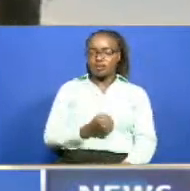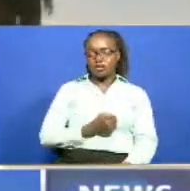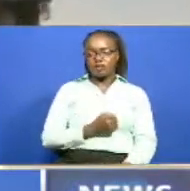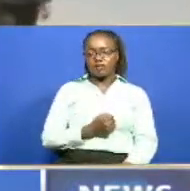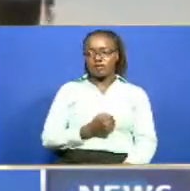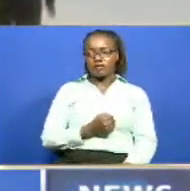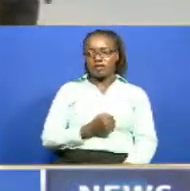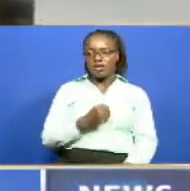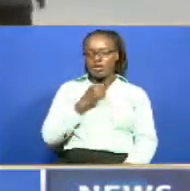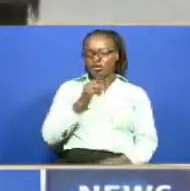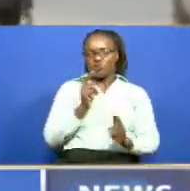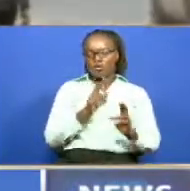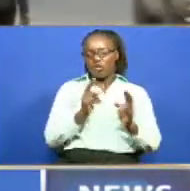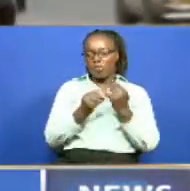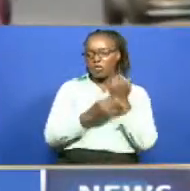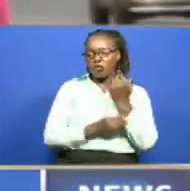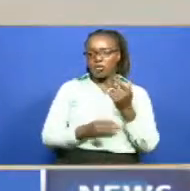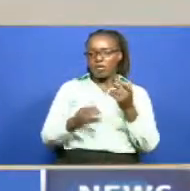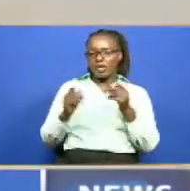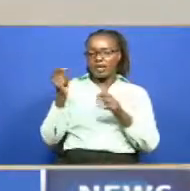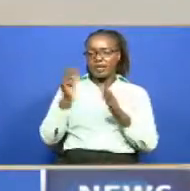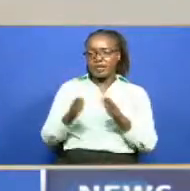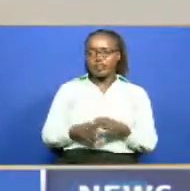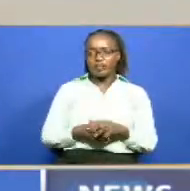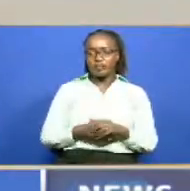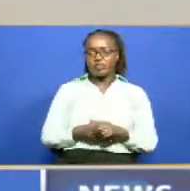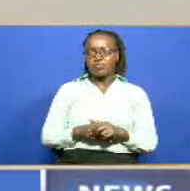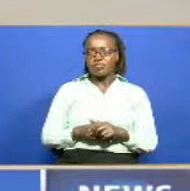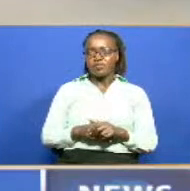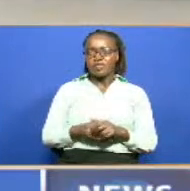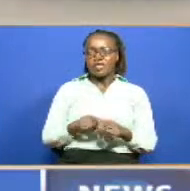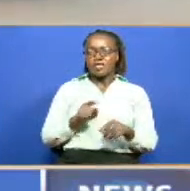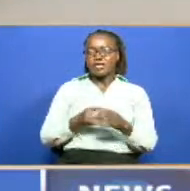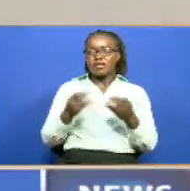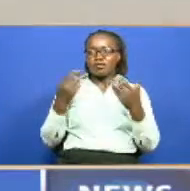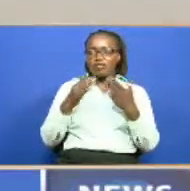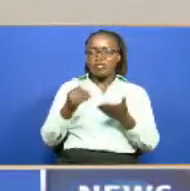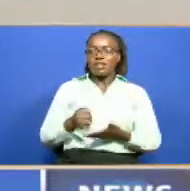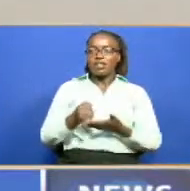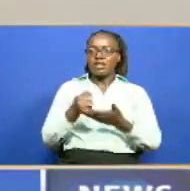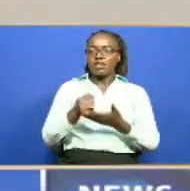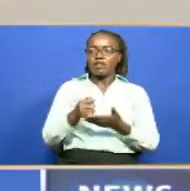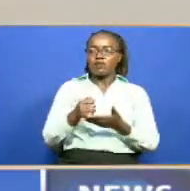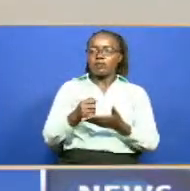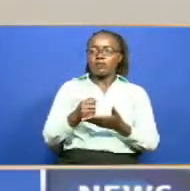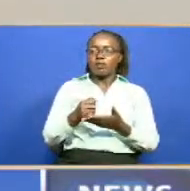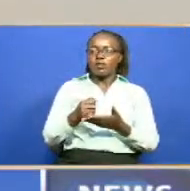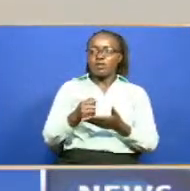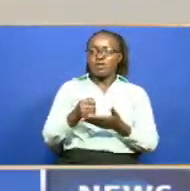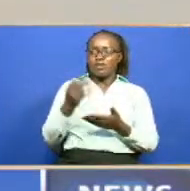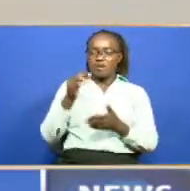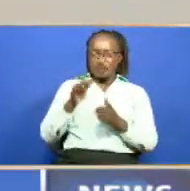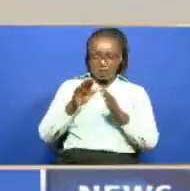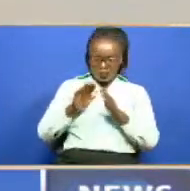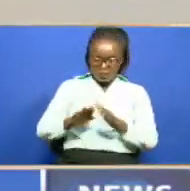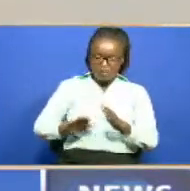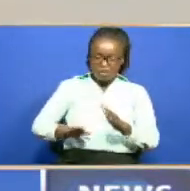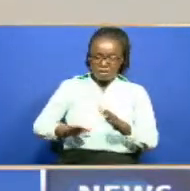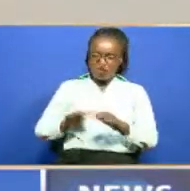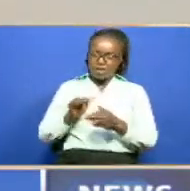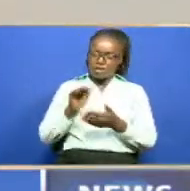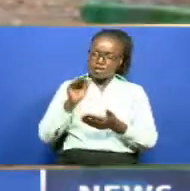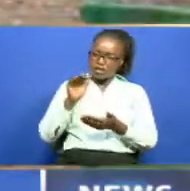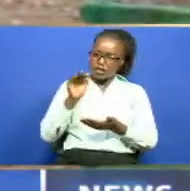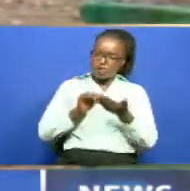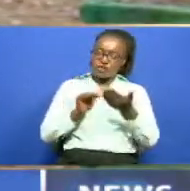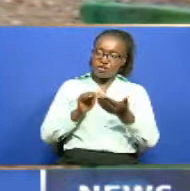sio mwananchi wa kawaida, hapana. Barabara ikiisha itasaidia sababu jam itapungua na usafiri itakuwa